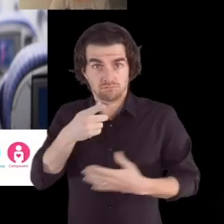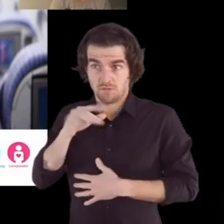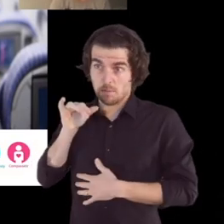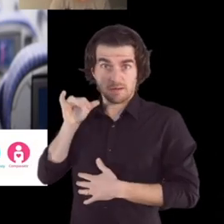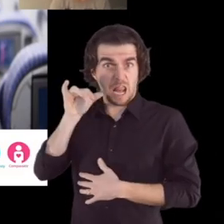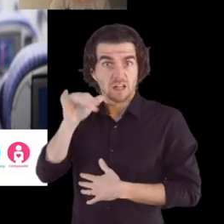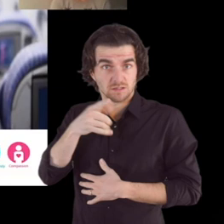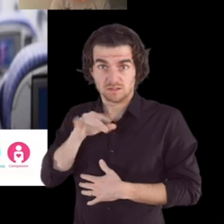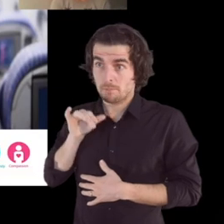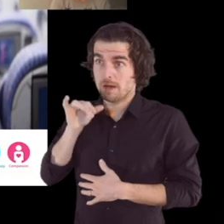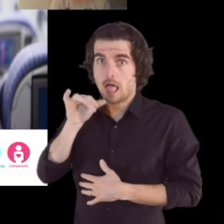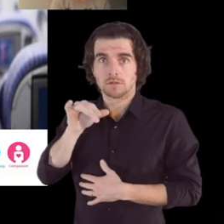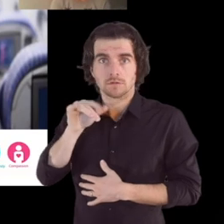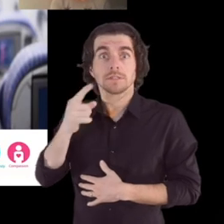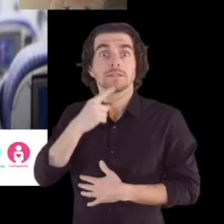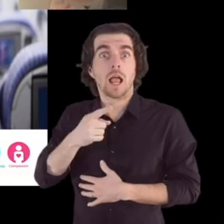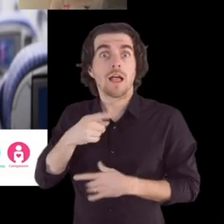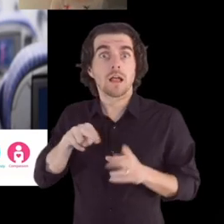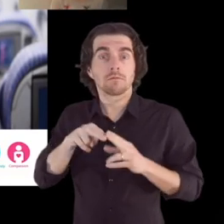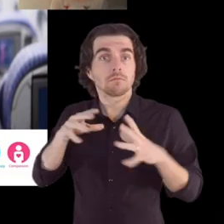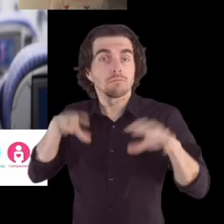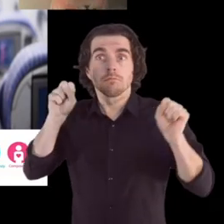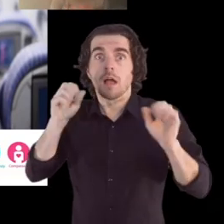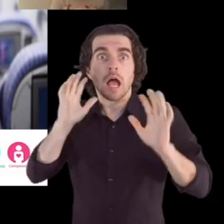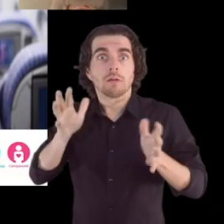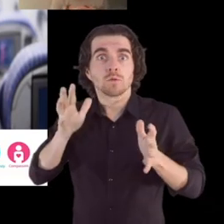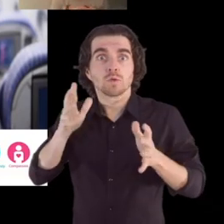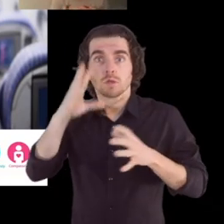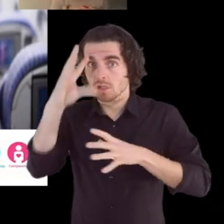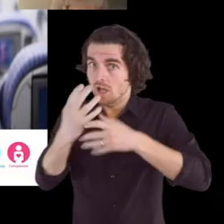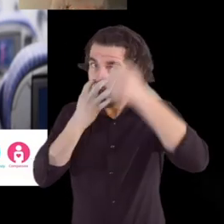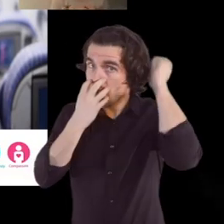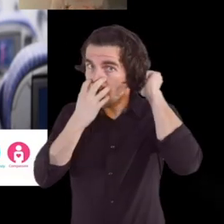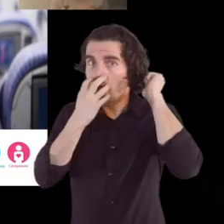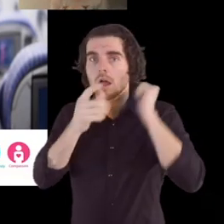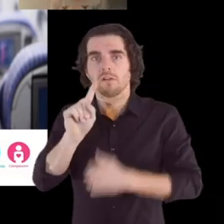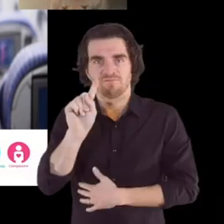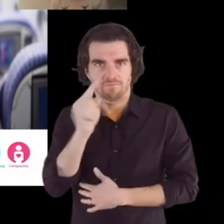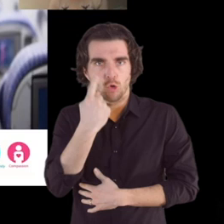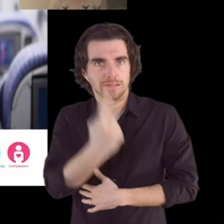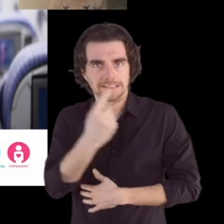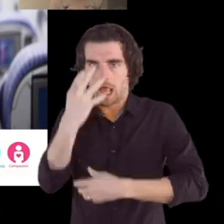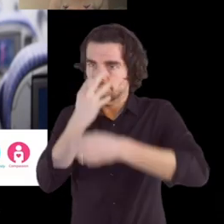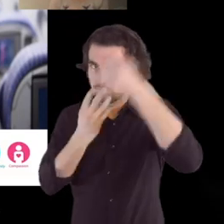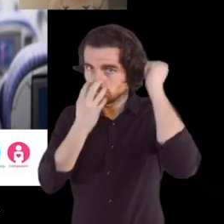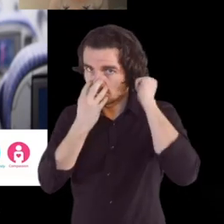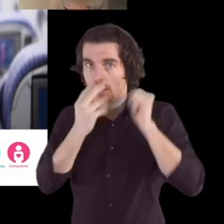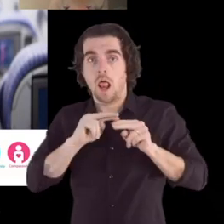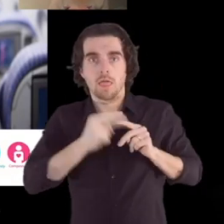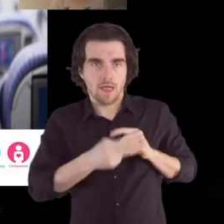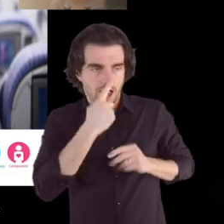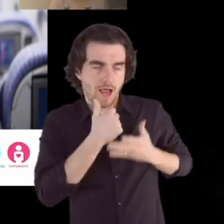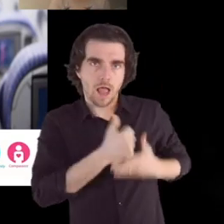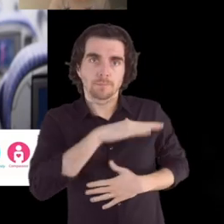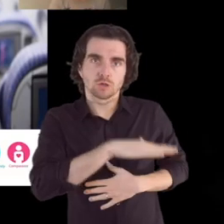they give you the safety talk and they say that, you know, if we lose pressure, put your oxygen mask on first before you help a child or before you help an older